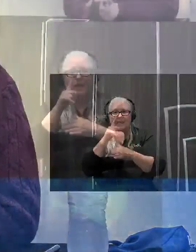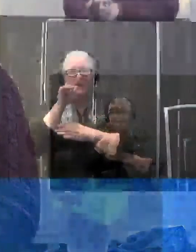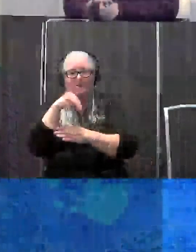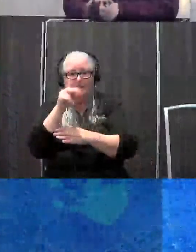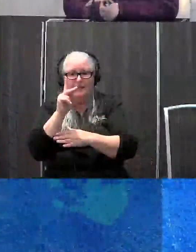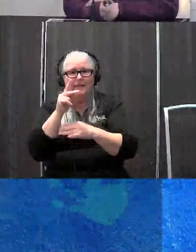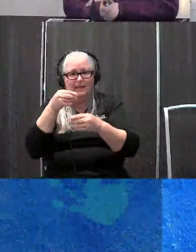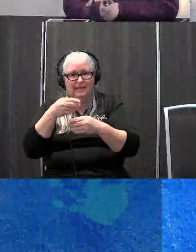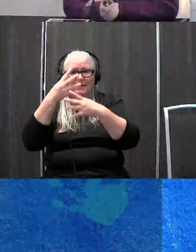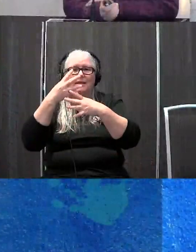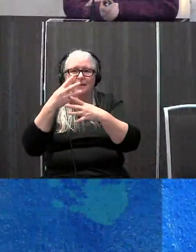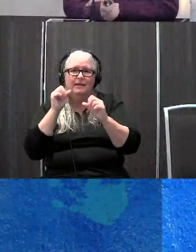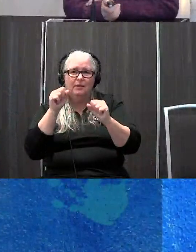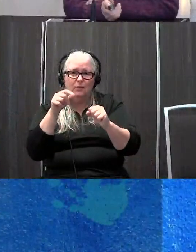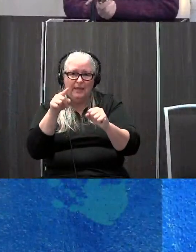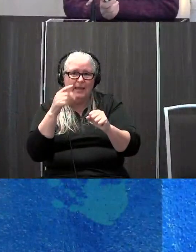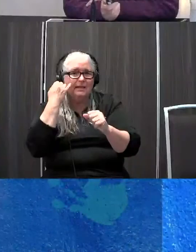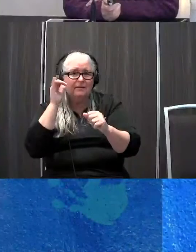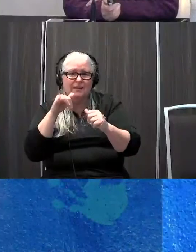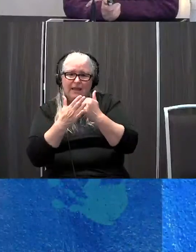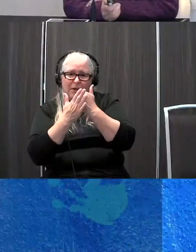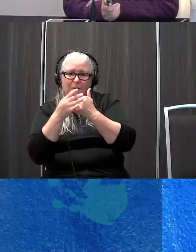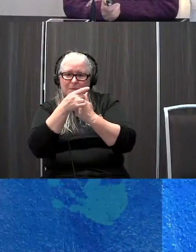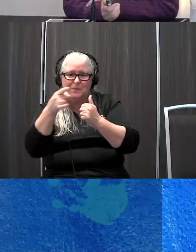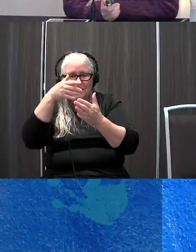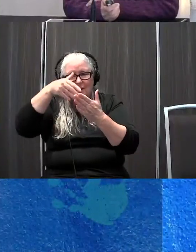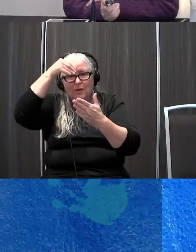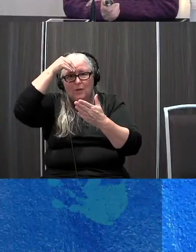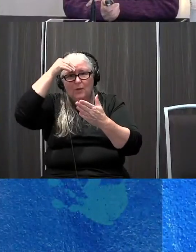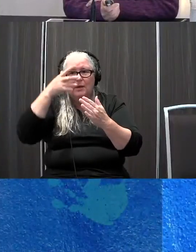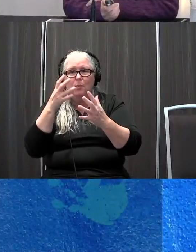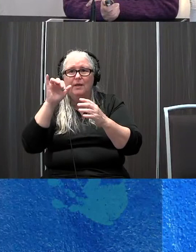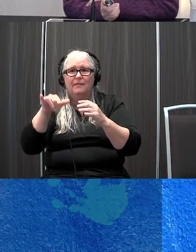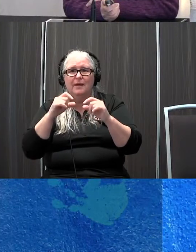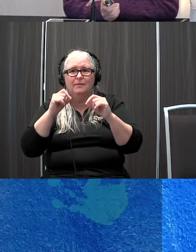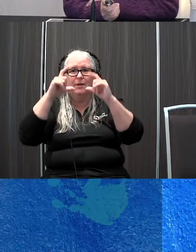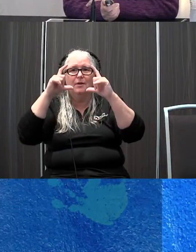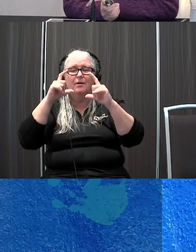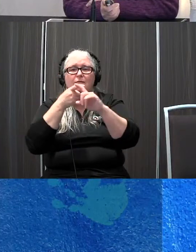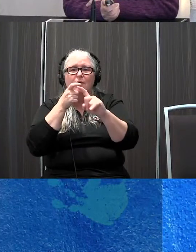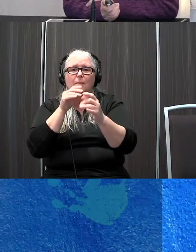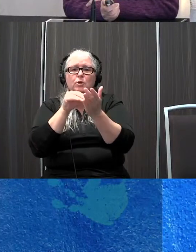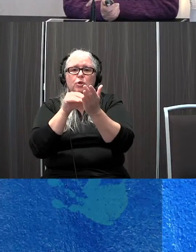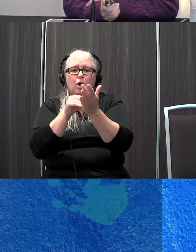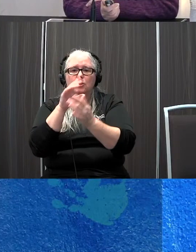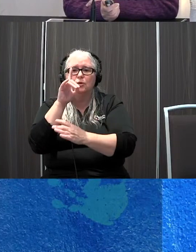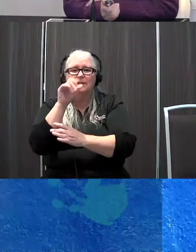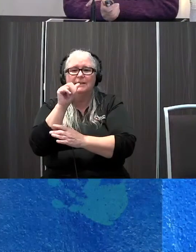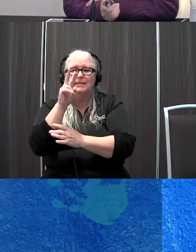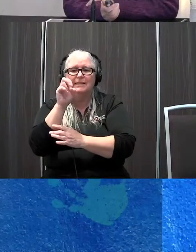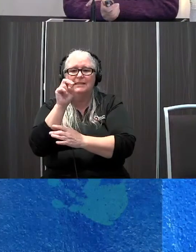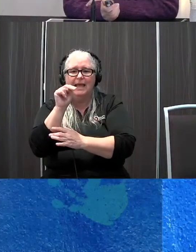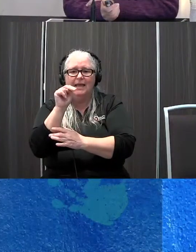is helpful for you, I always tend to like to put this slide in from Dr. Davenport, because it really, again, that might be something